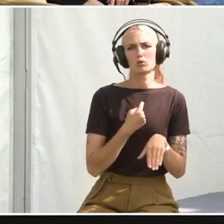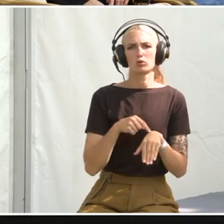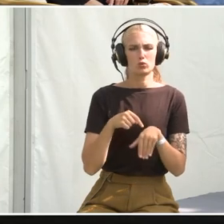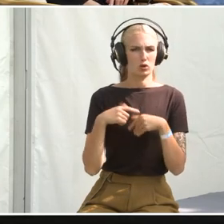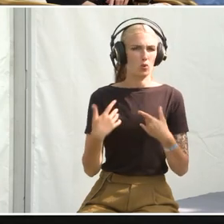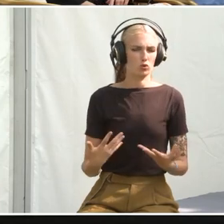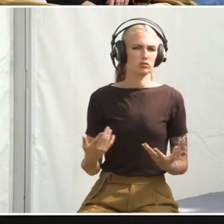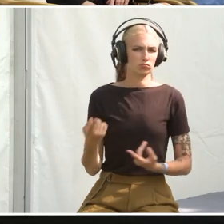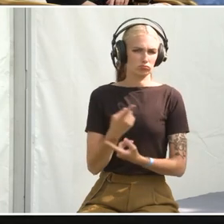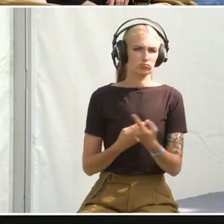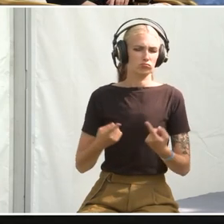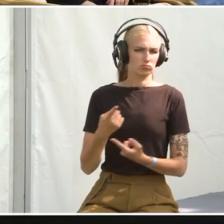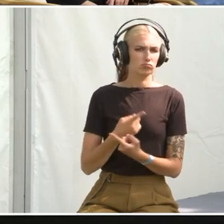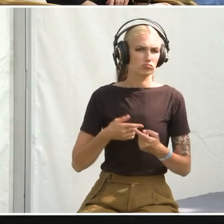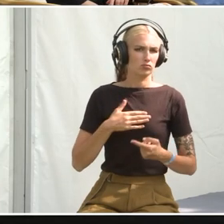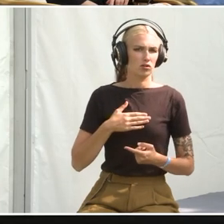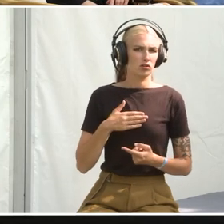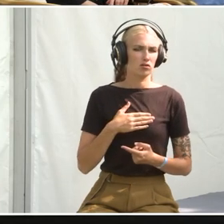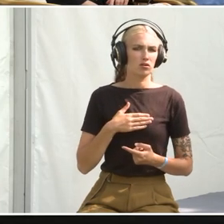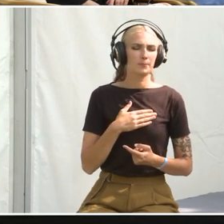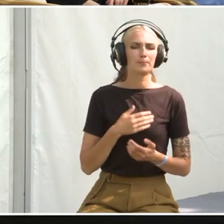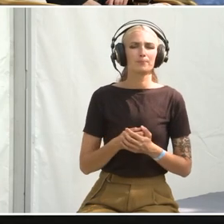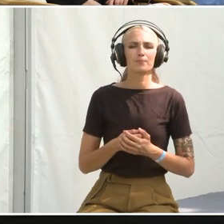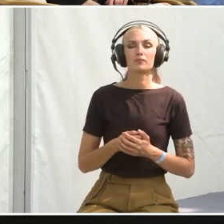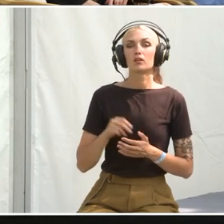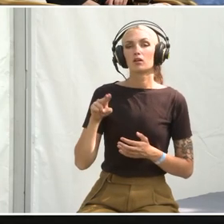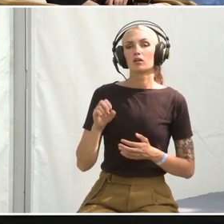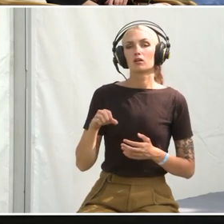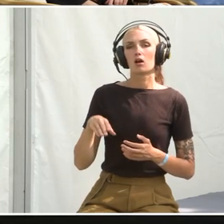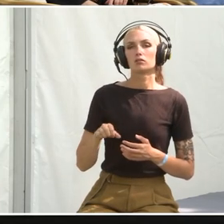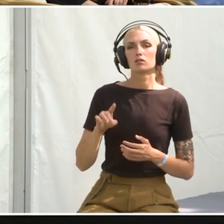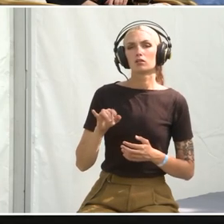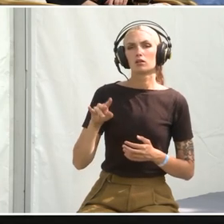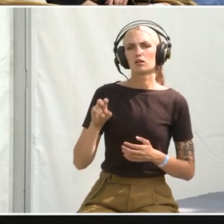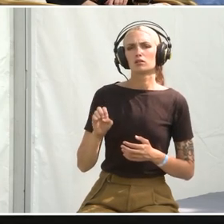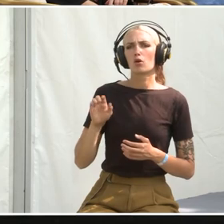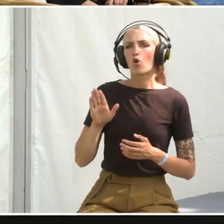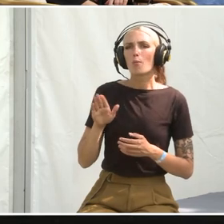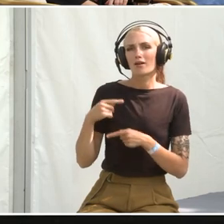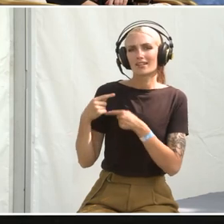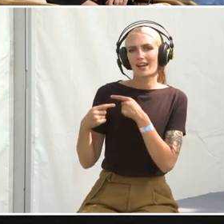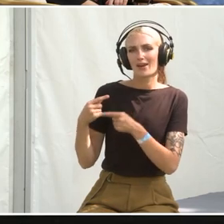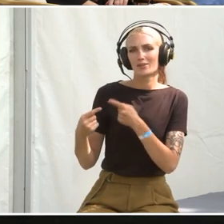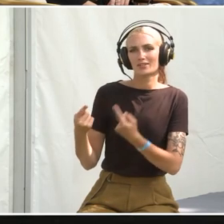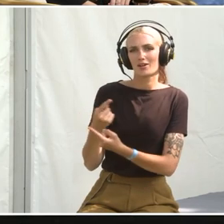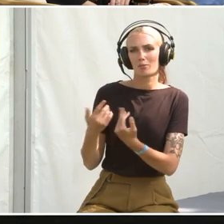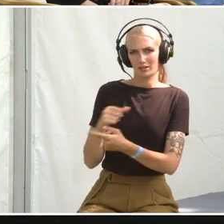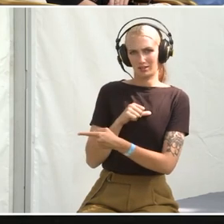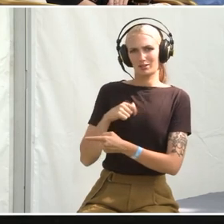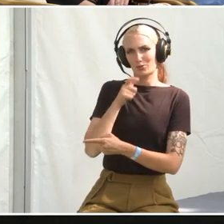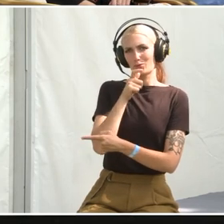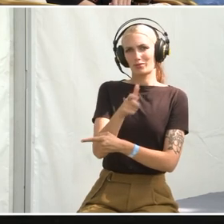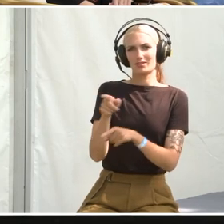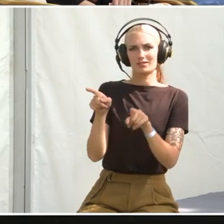behind this growth. Now, Katariina, it's your generation that we're talking about here, as you also pointed out